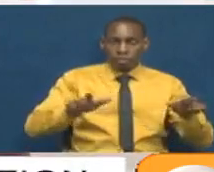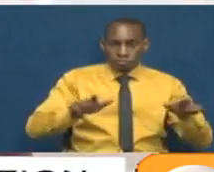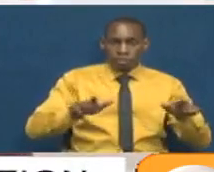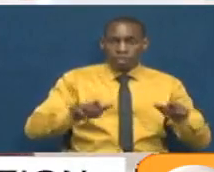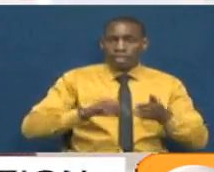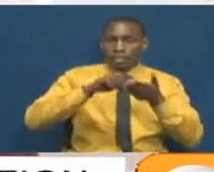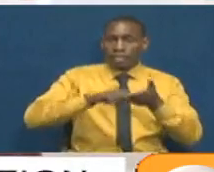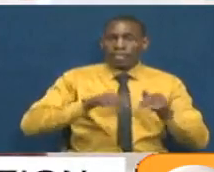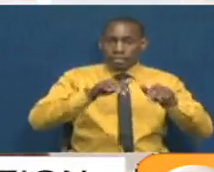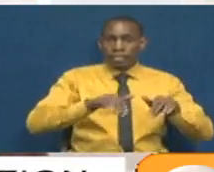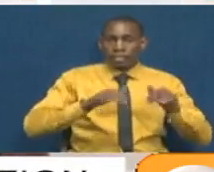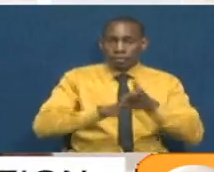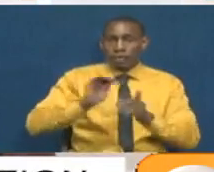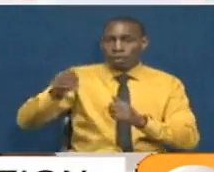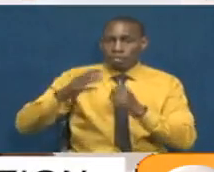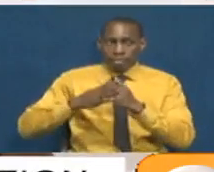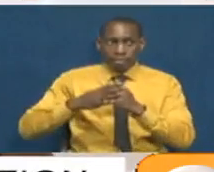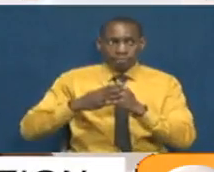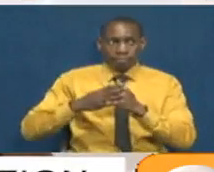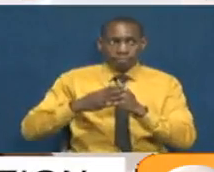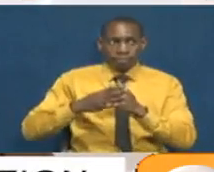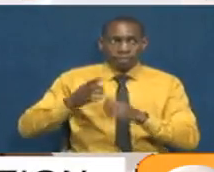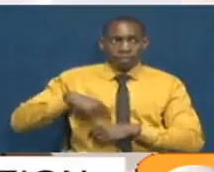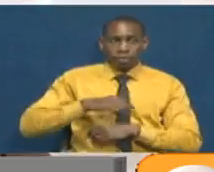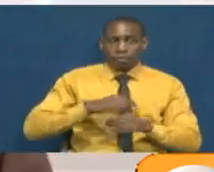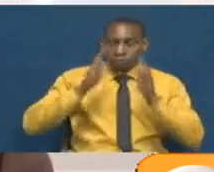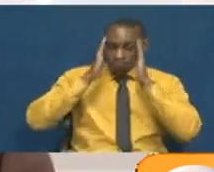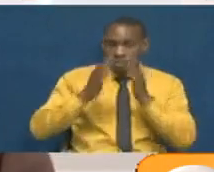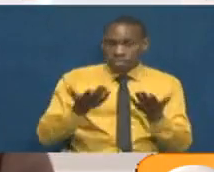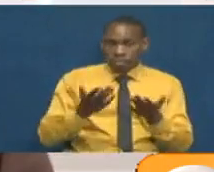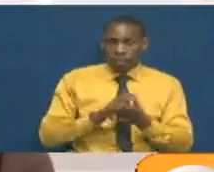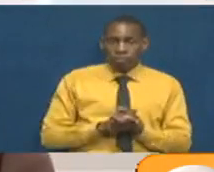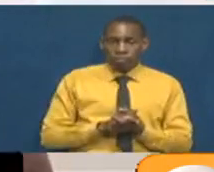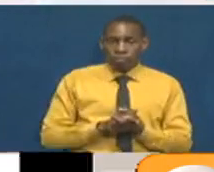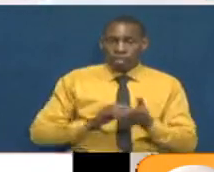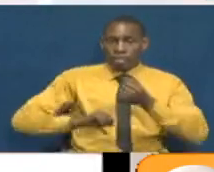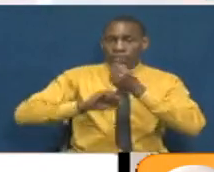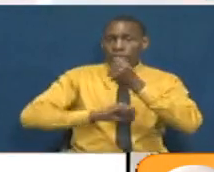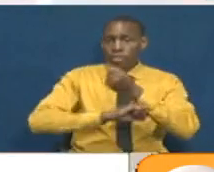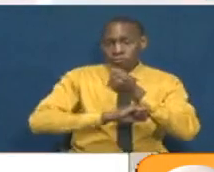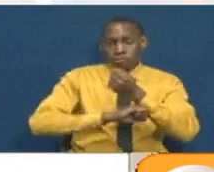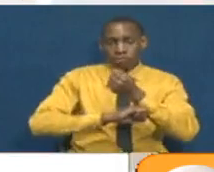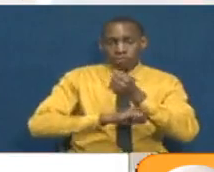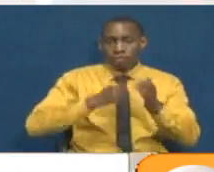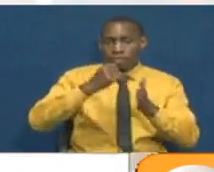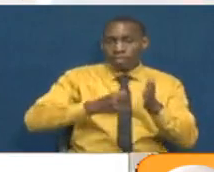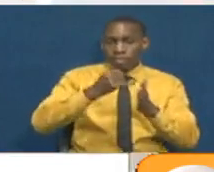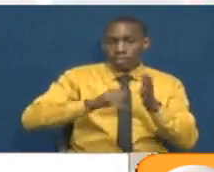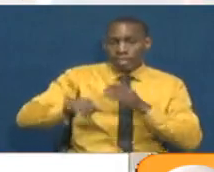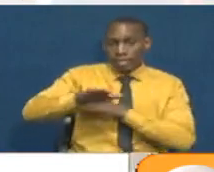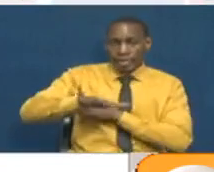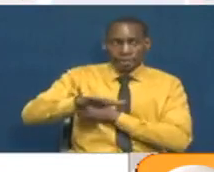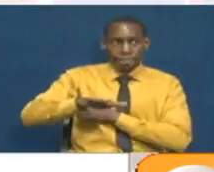zone of the 9 counties, and we are looking at it as the anchor for industrial